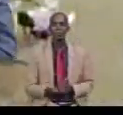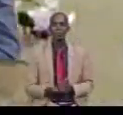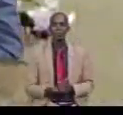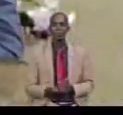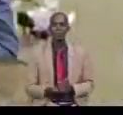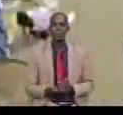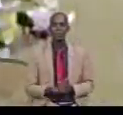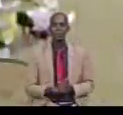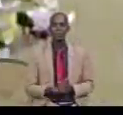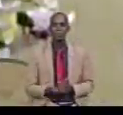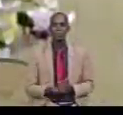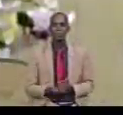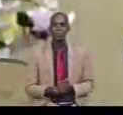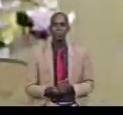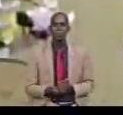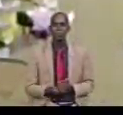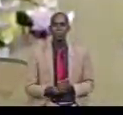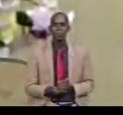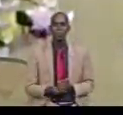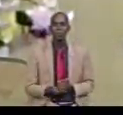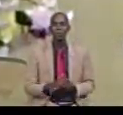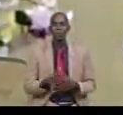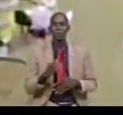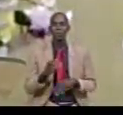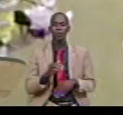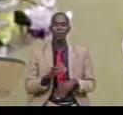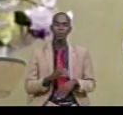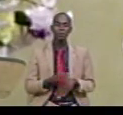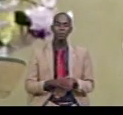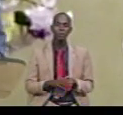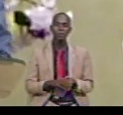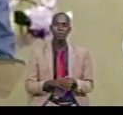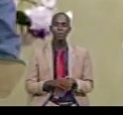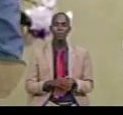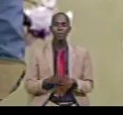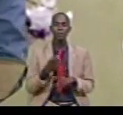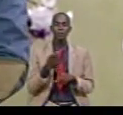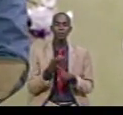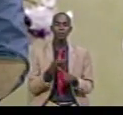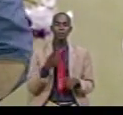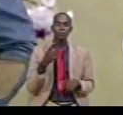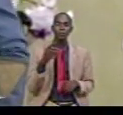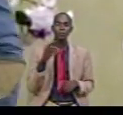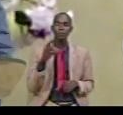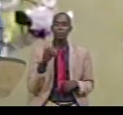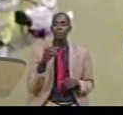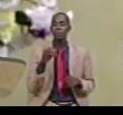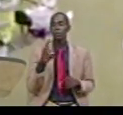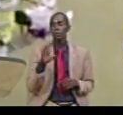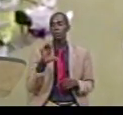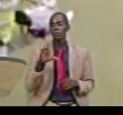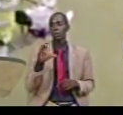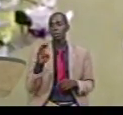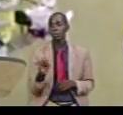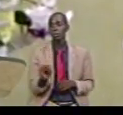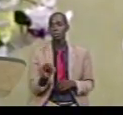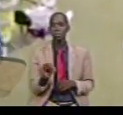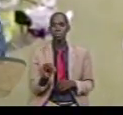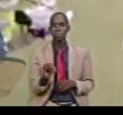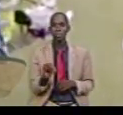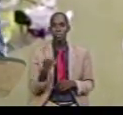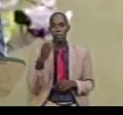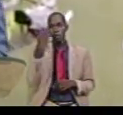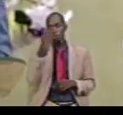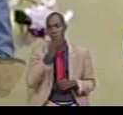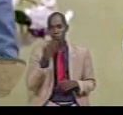Standing on behalf of Deeper Christian Life Ministry, Europe. Passion for souls is what birthed the